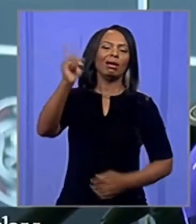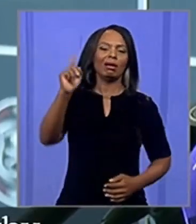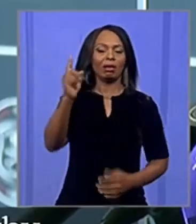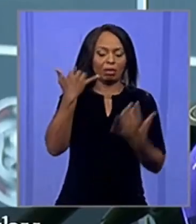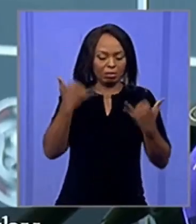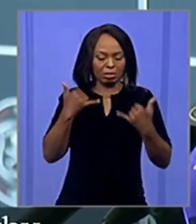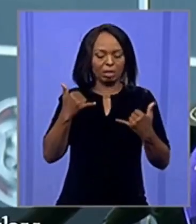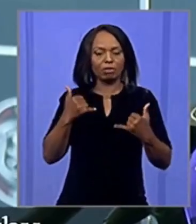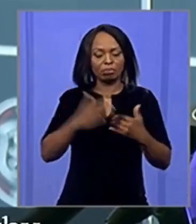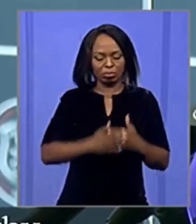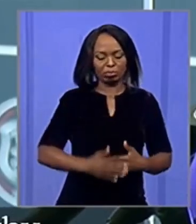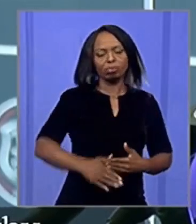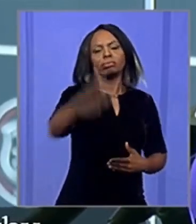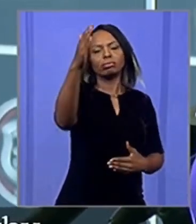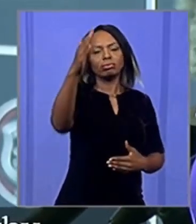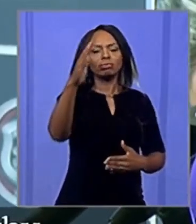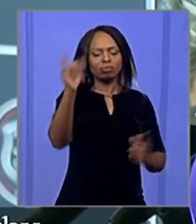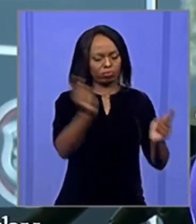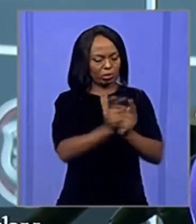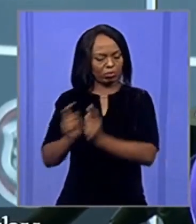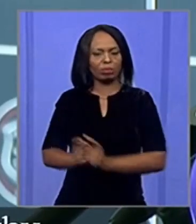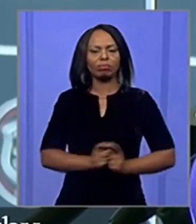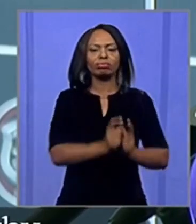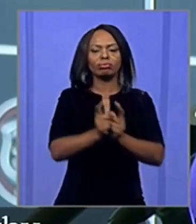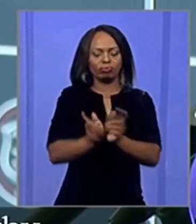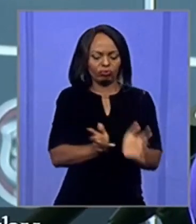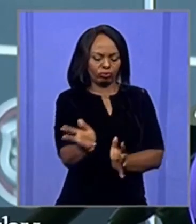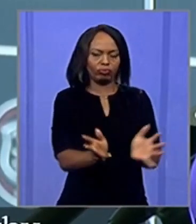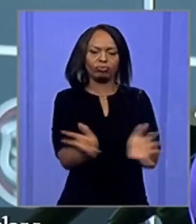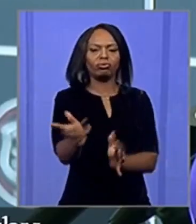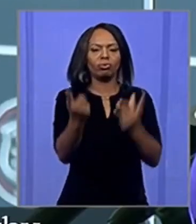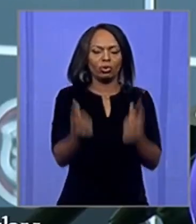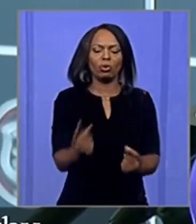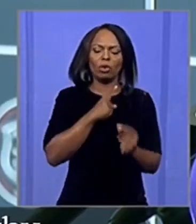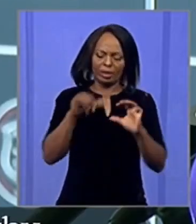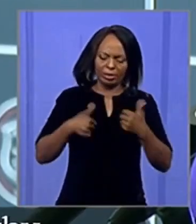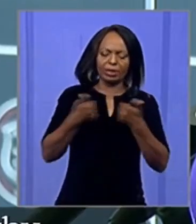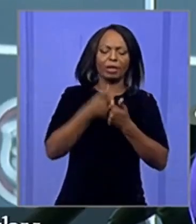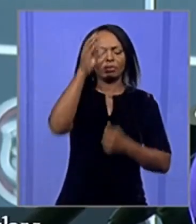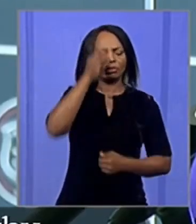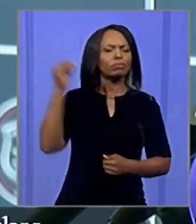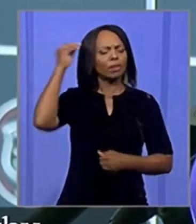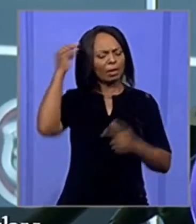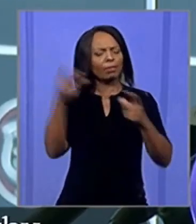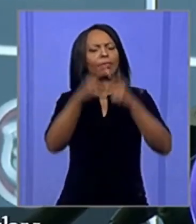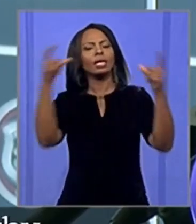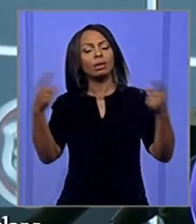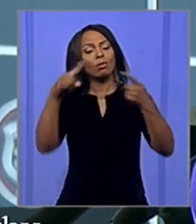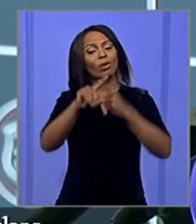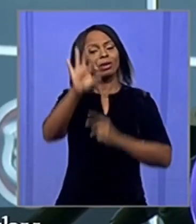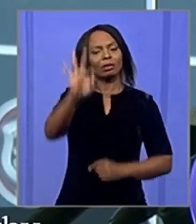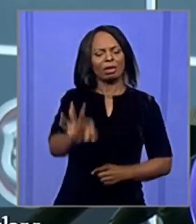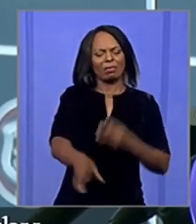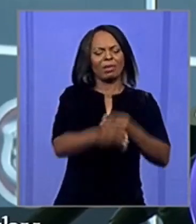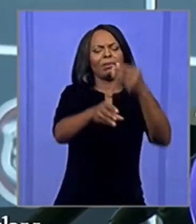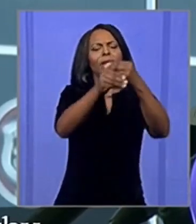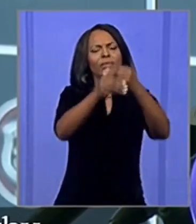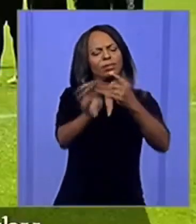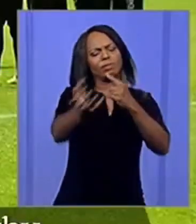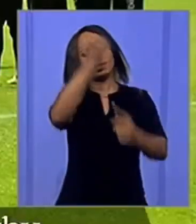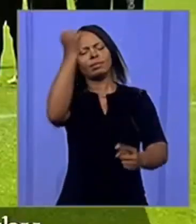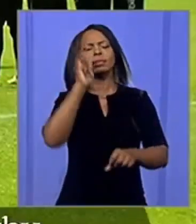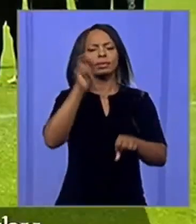finished for us. We have to play on Wednesday, and it's a big game for us. It's a 3 points that we have to make sure that we collect, and we're playing